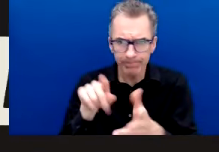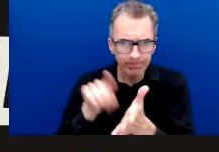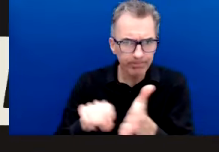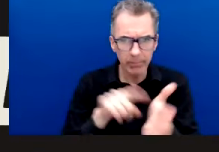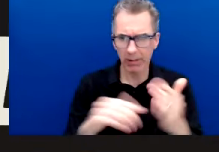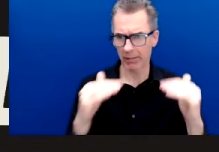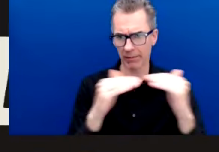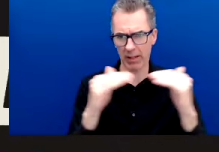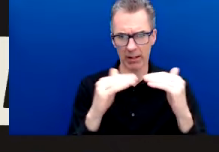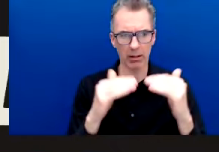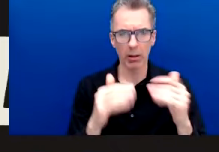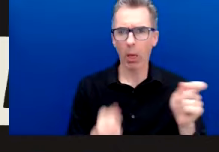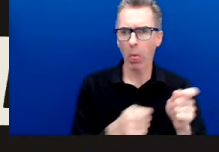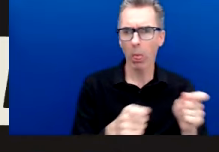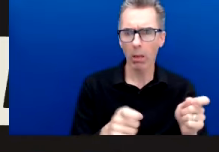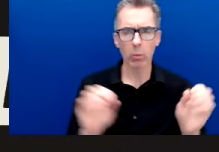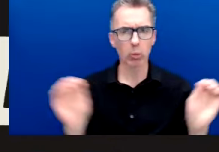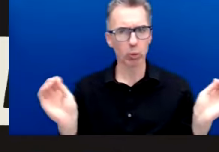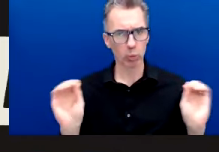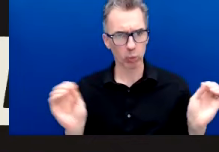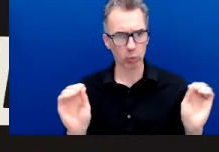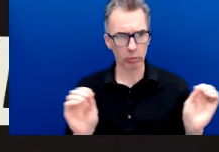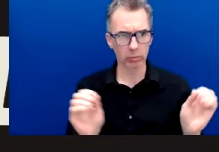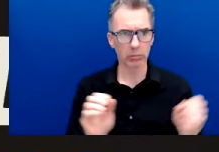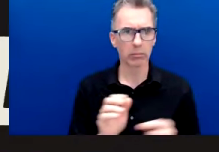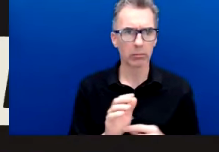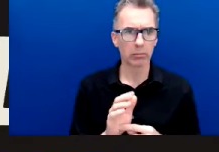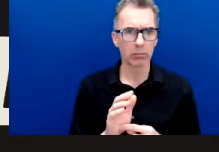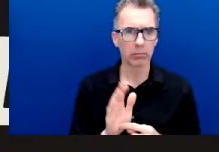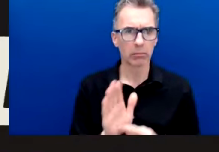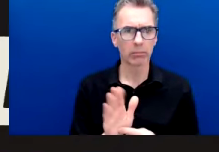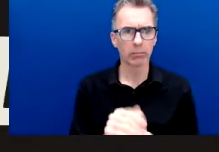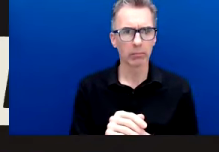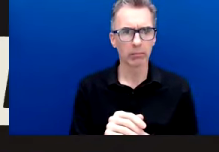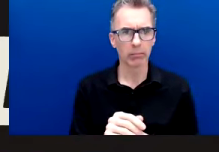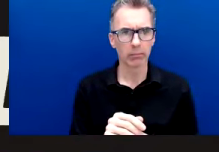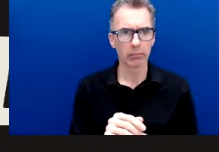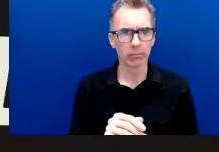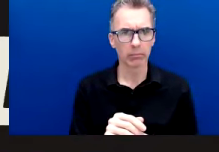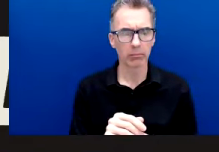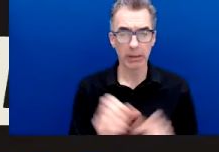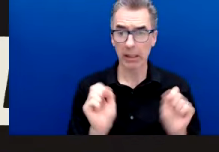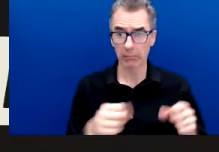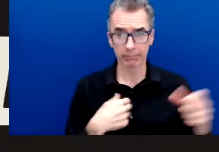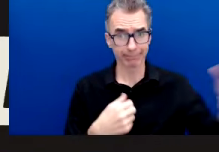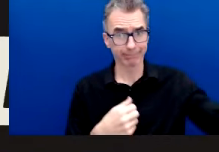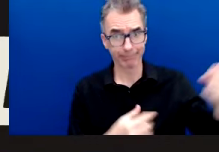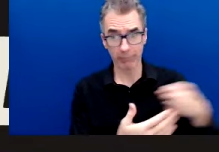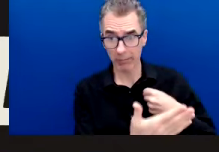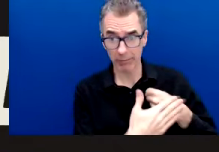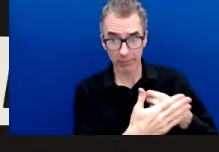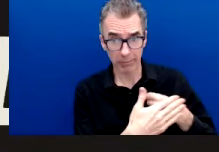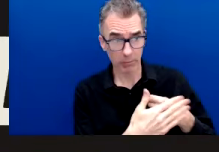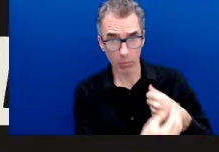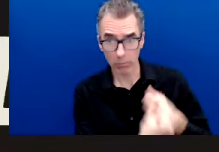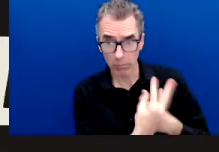the reliable and impartial investigation involves opportunities to have an advisor, opportunities to